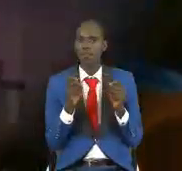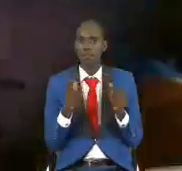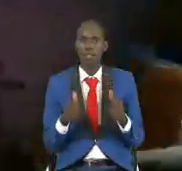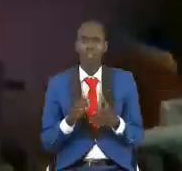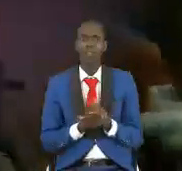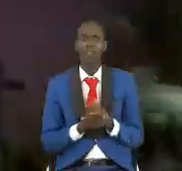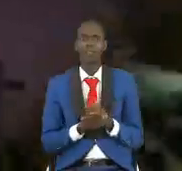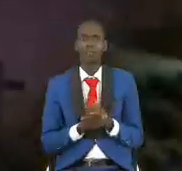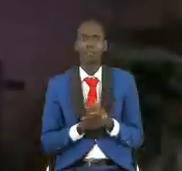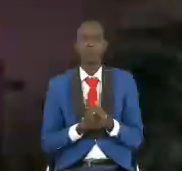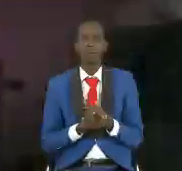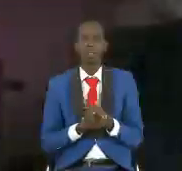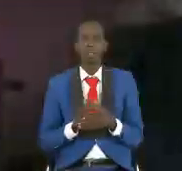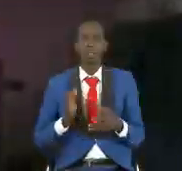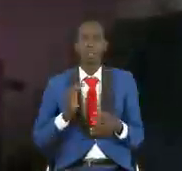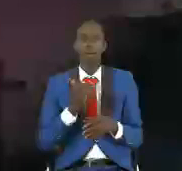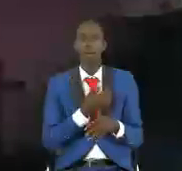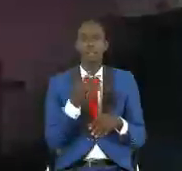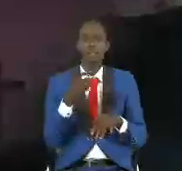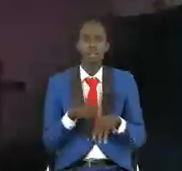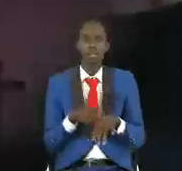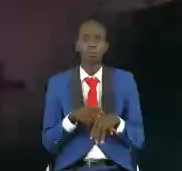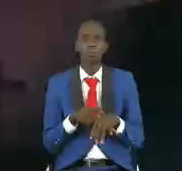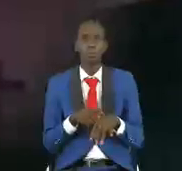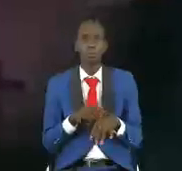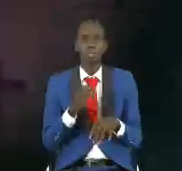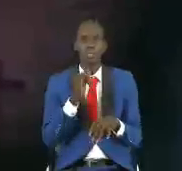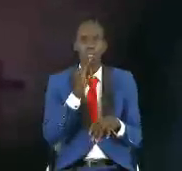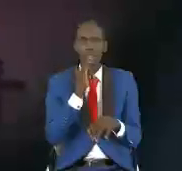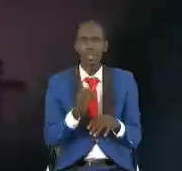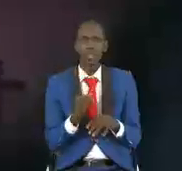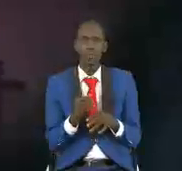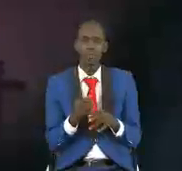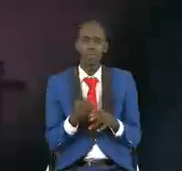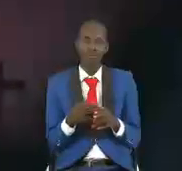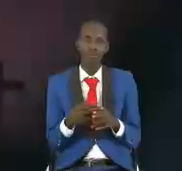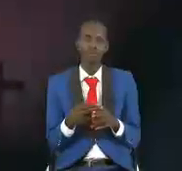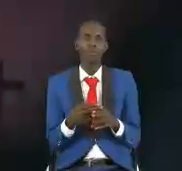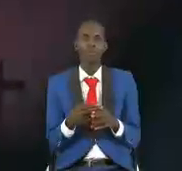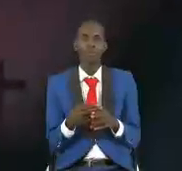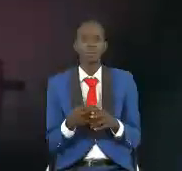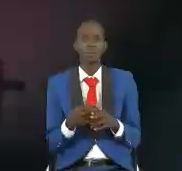Our time is fleeting away. Let's be fast.